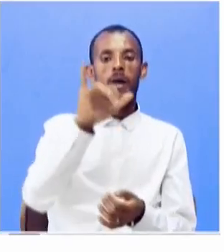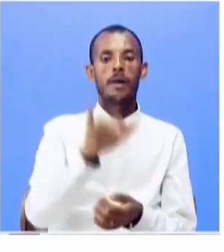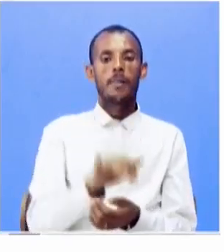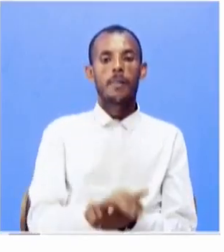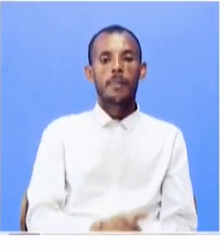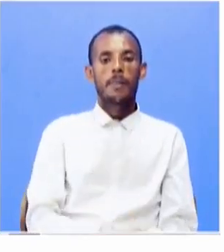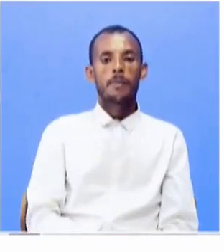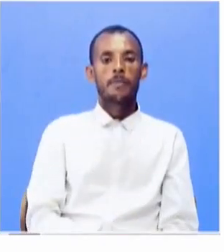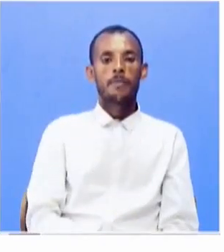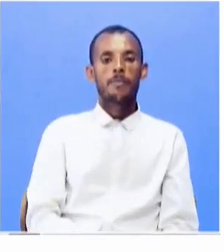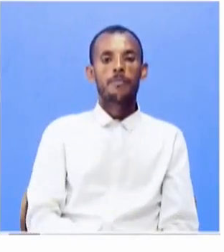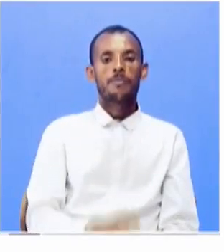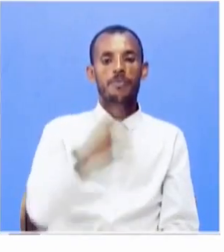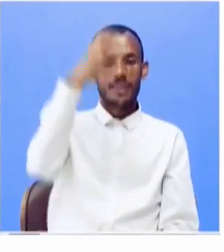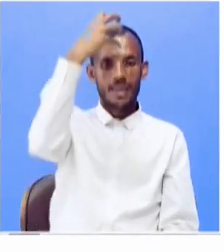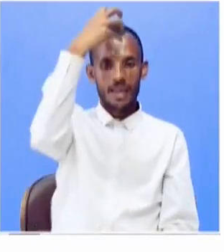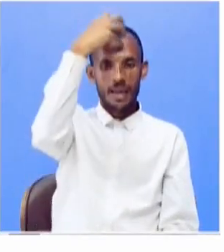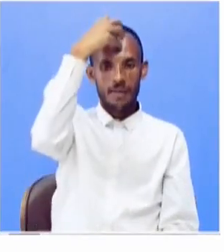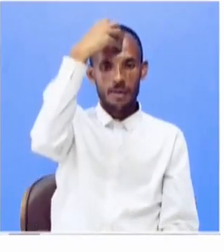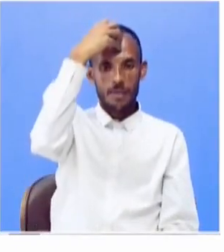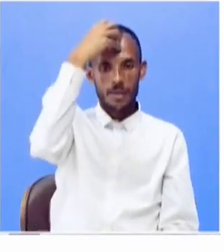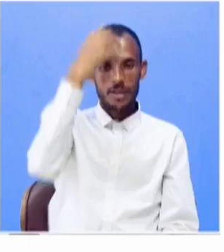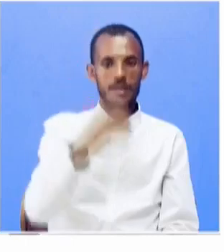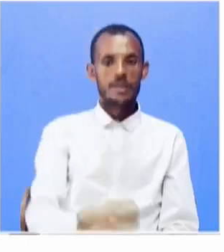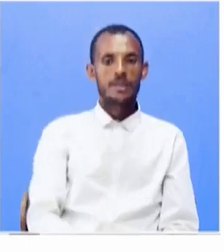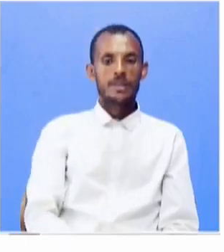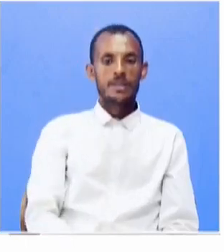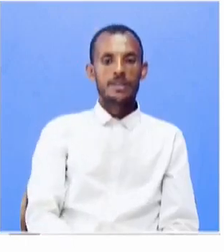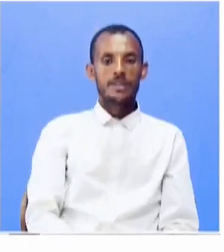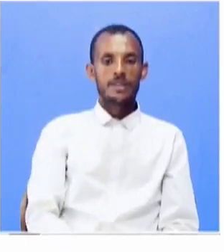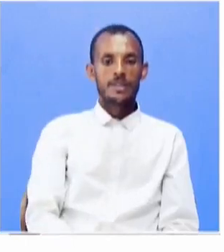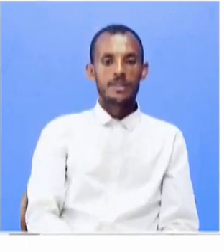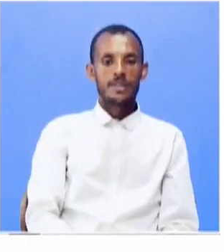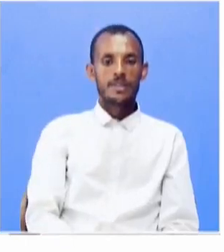imposed by government